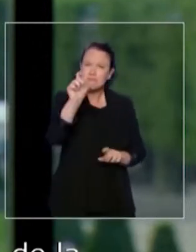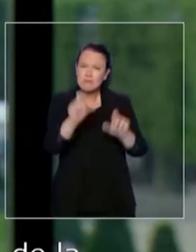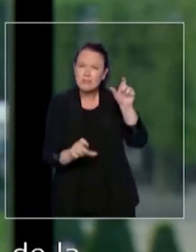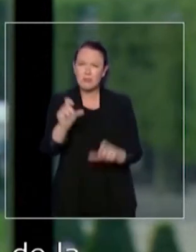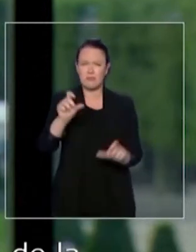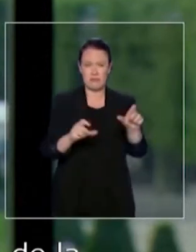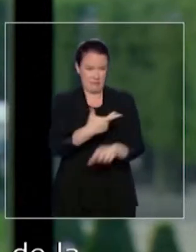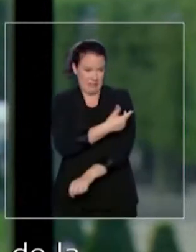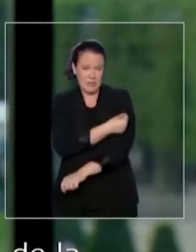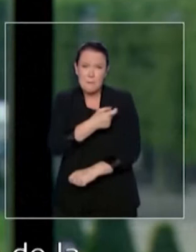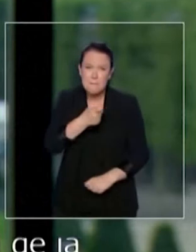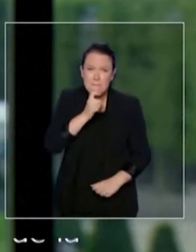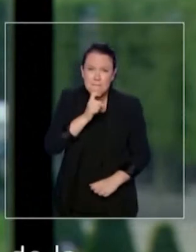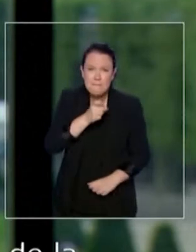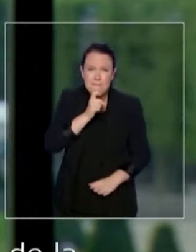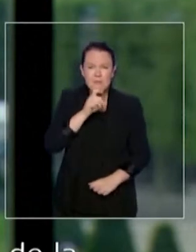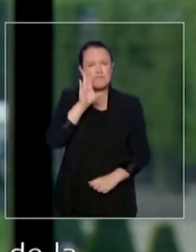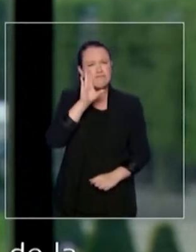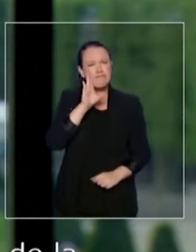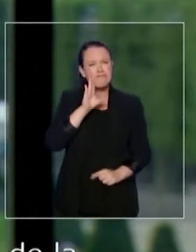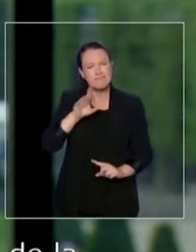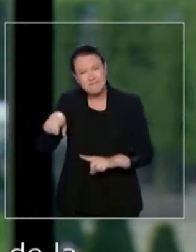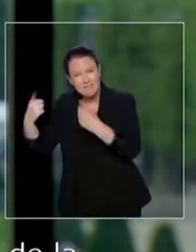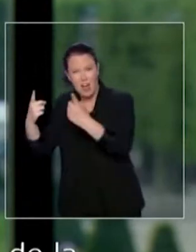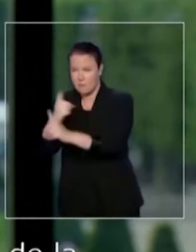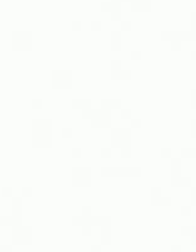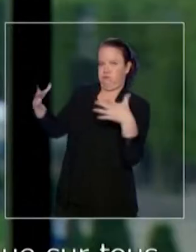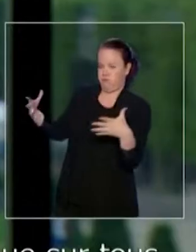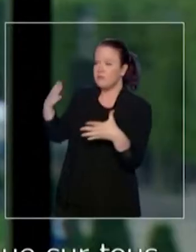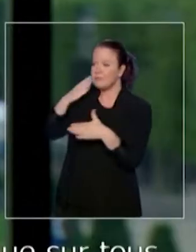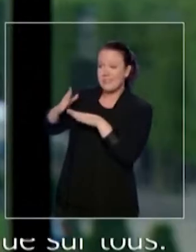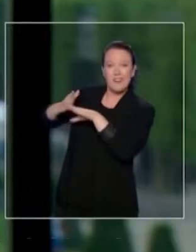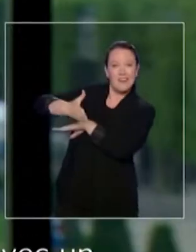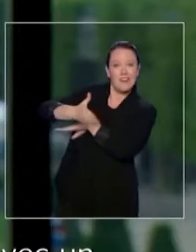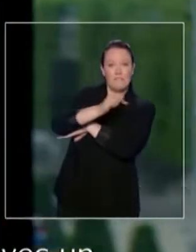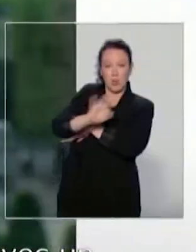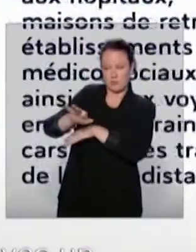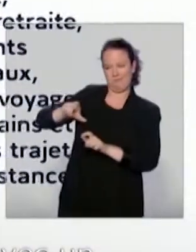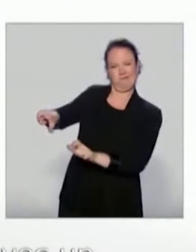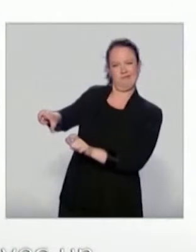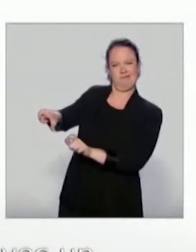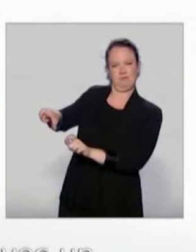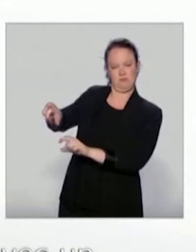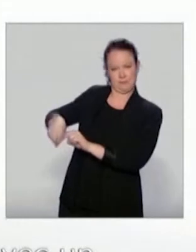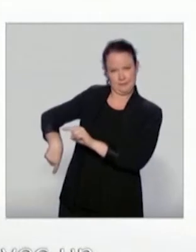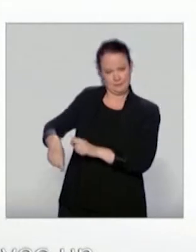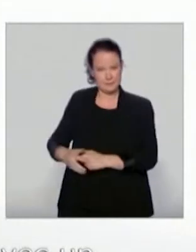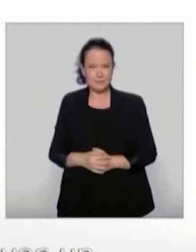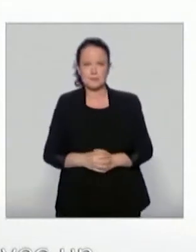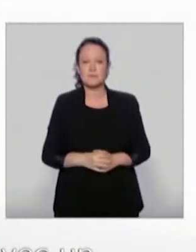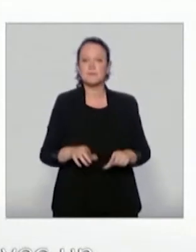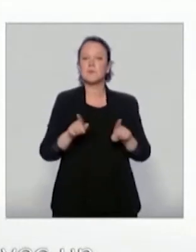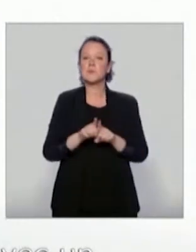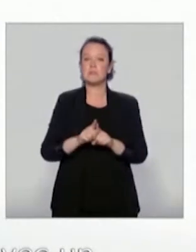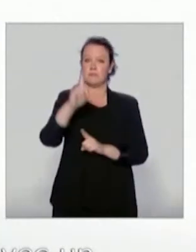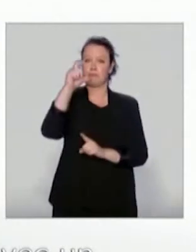in close contact with the elderly or those who are fragile, including at their homes, vaccinations would be made mandatory